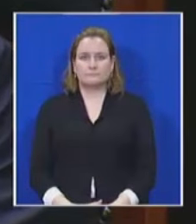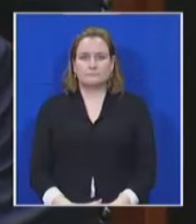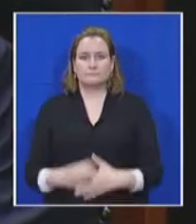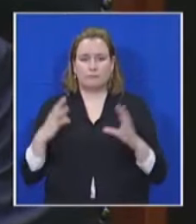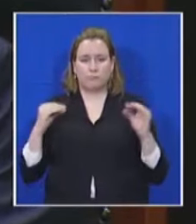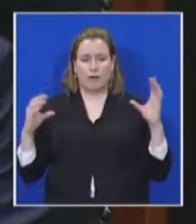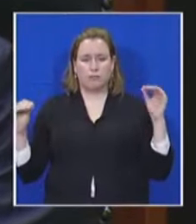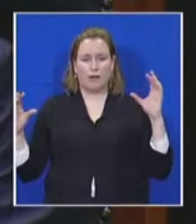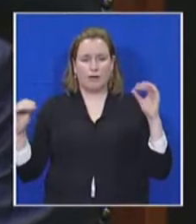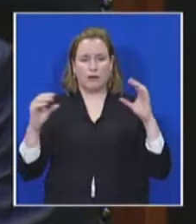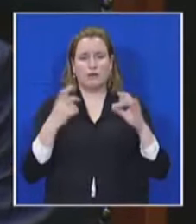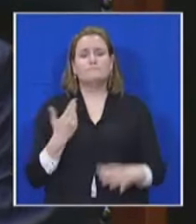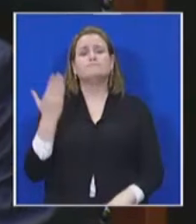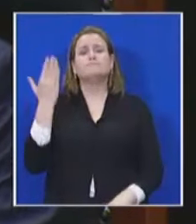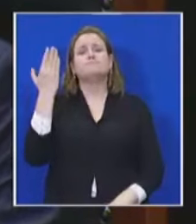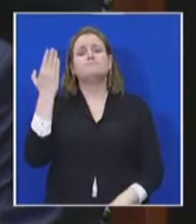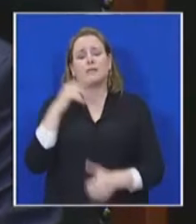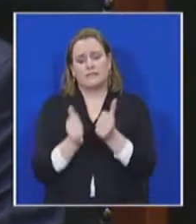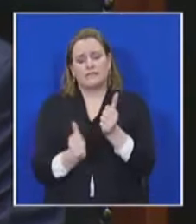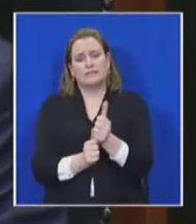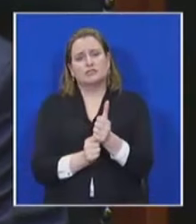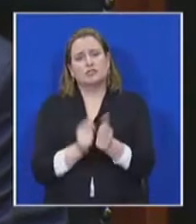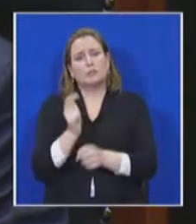Deputy Speaker.